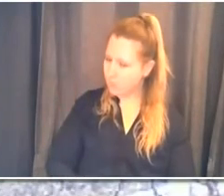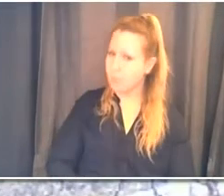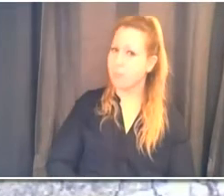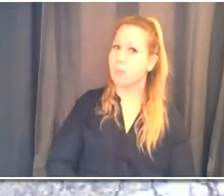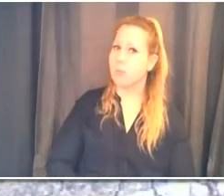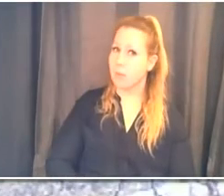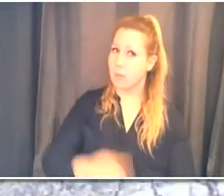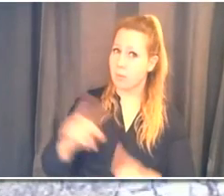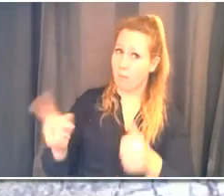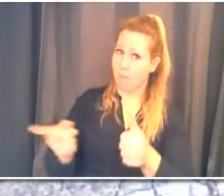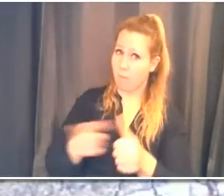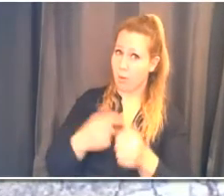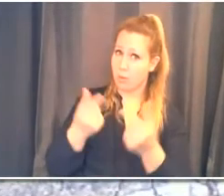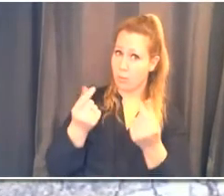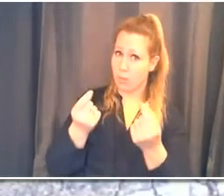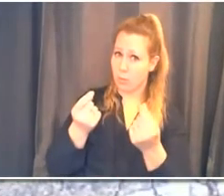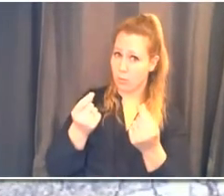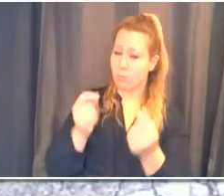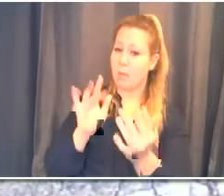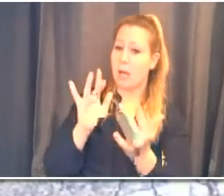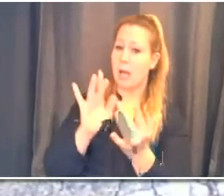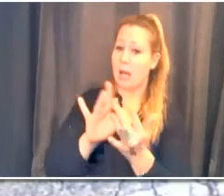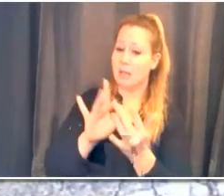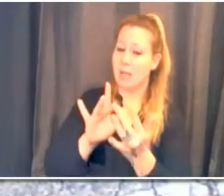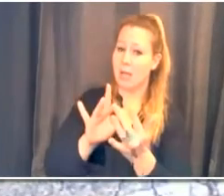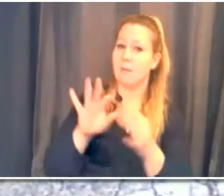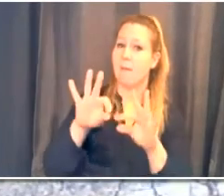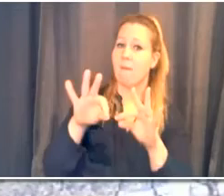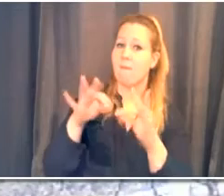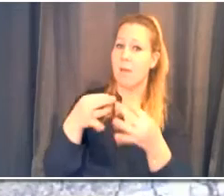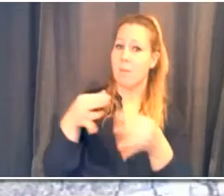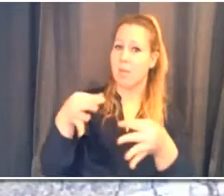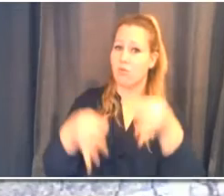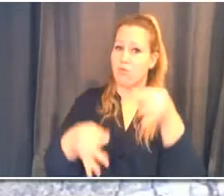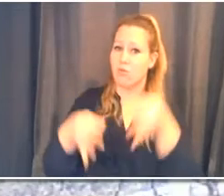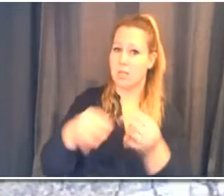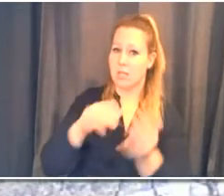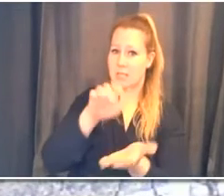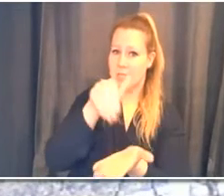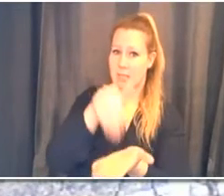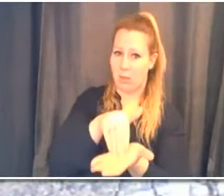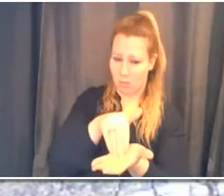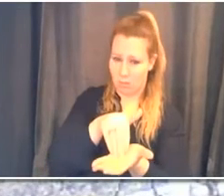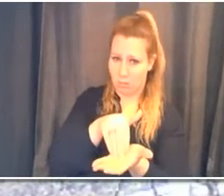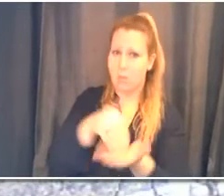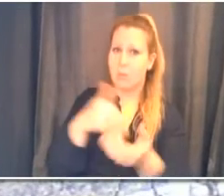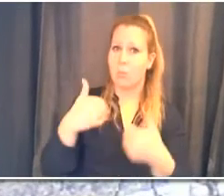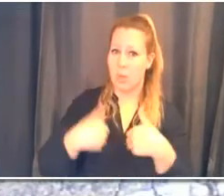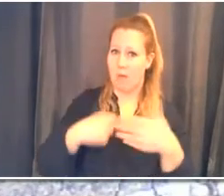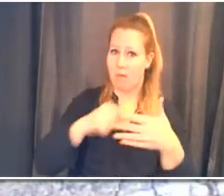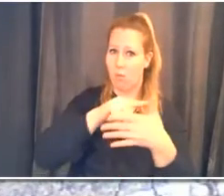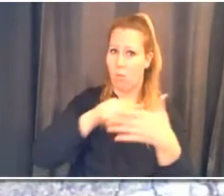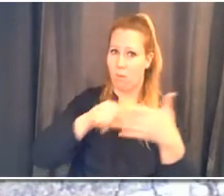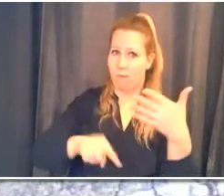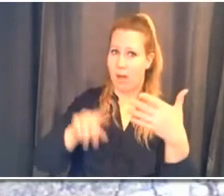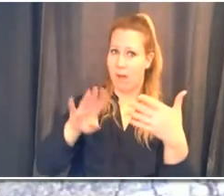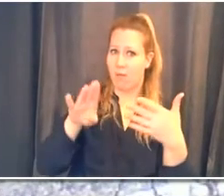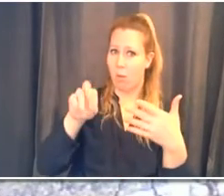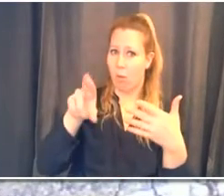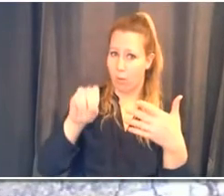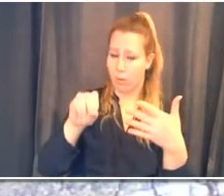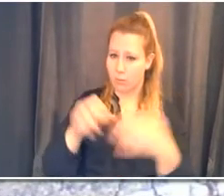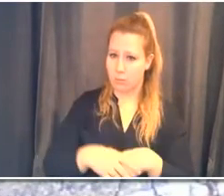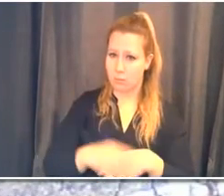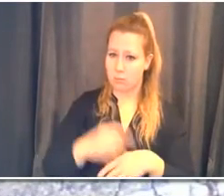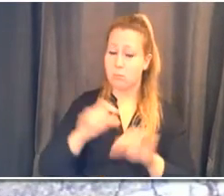shelter so it is a multi-service entree to be able to help a Survivor both assess the situation safety